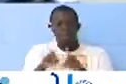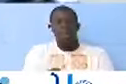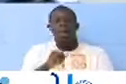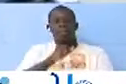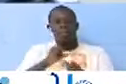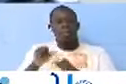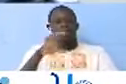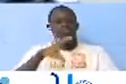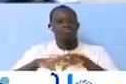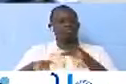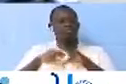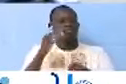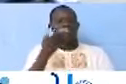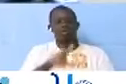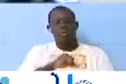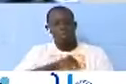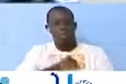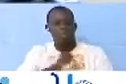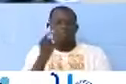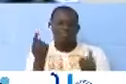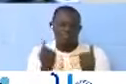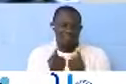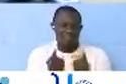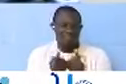you desist from his property. I